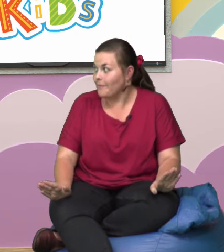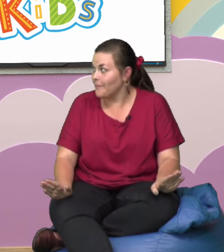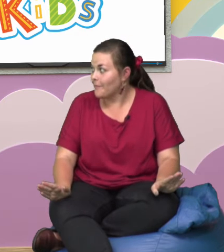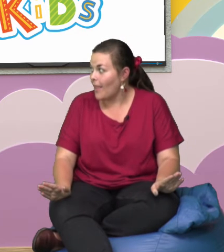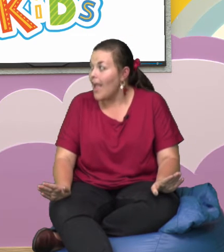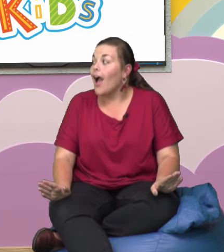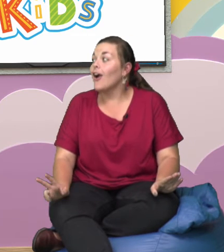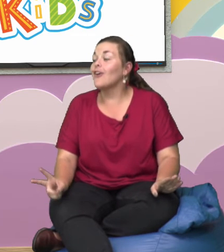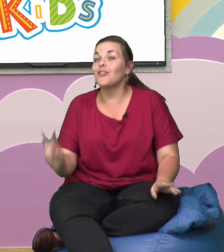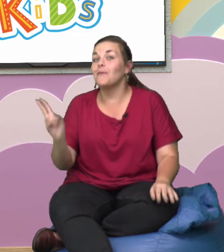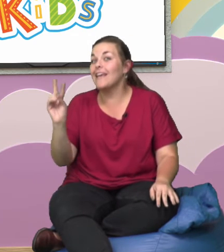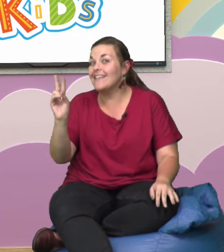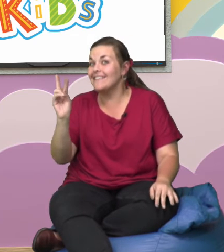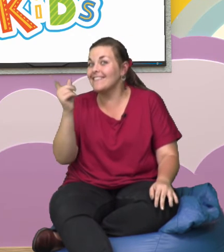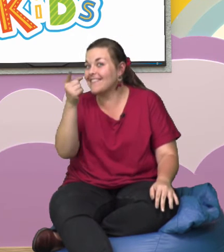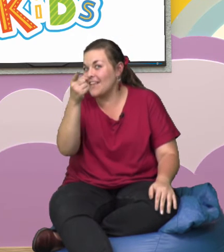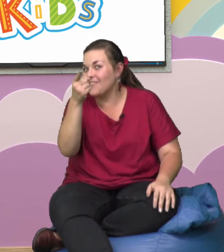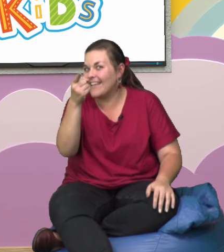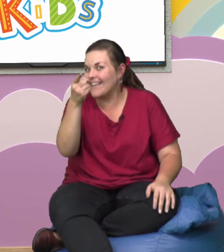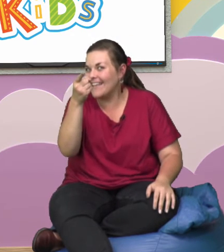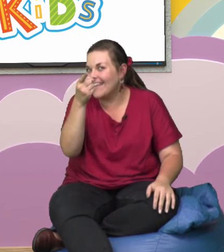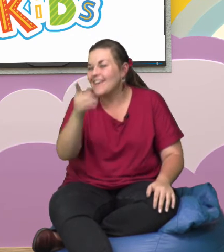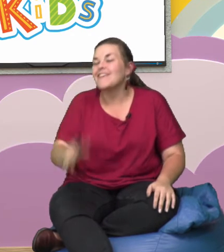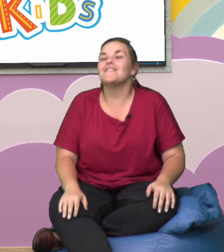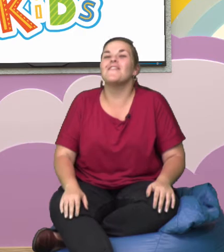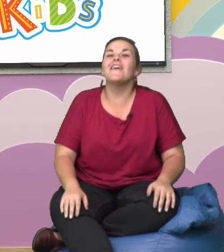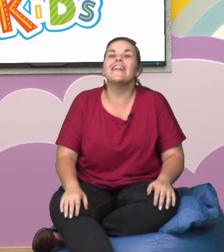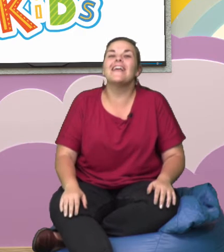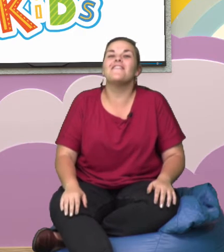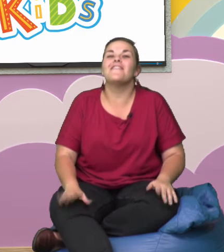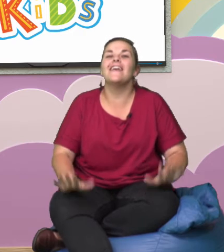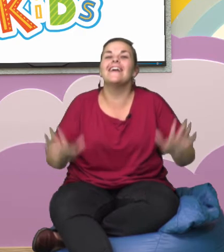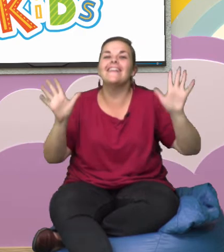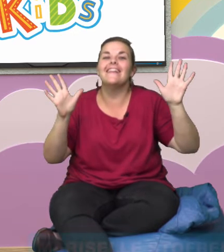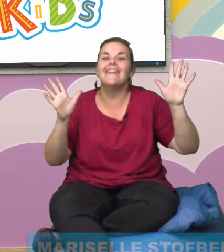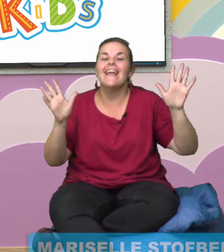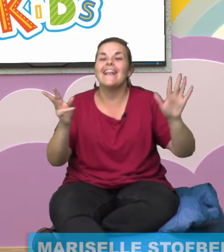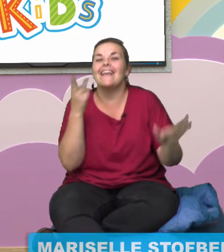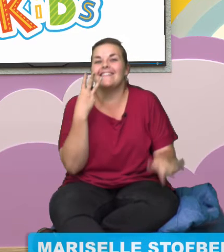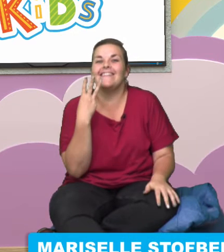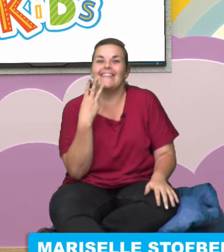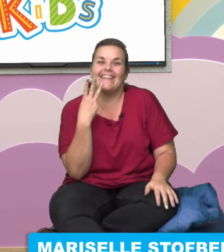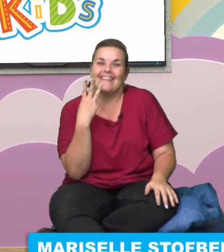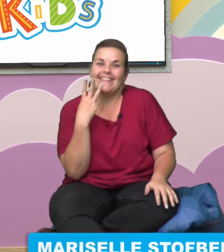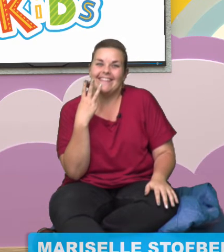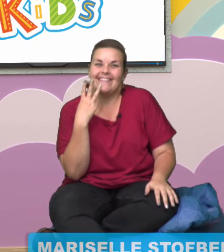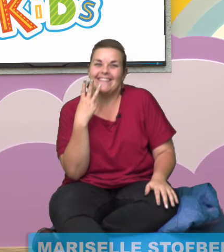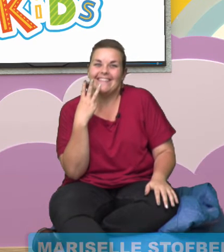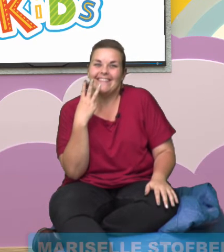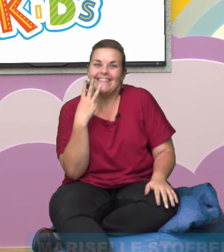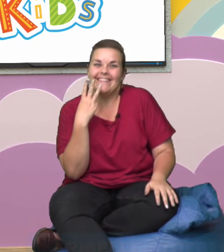nou gaan ons. Graad 2tjies, dis tyd vir julle. So maak gereed vir week 10, lesie 3.